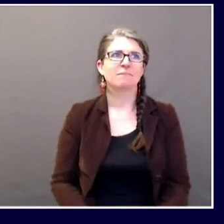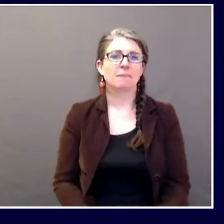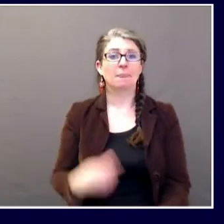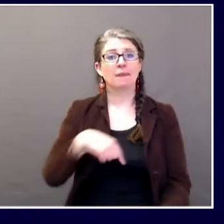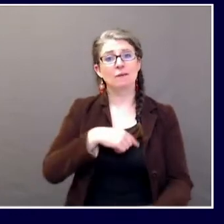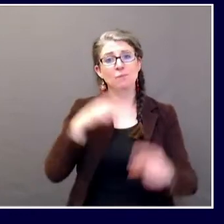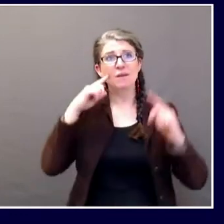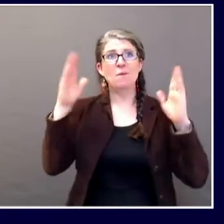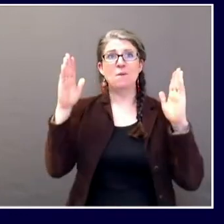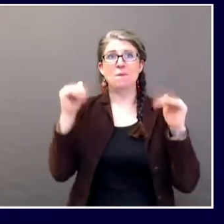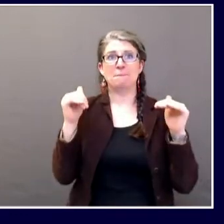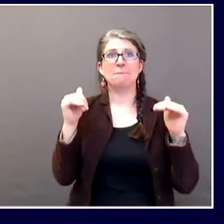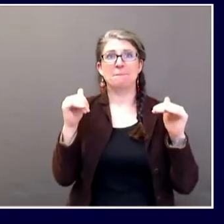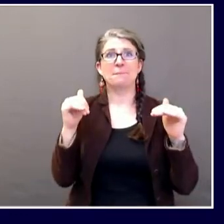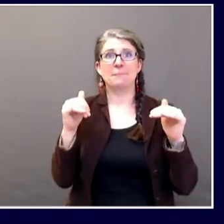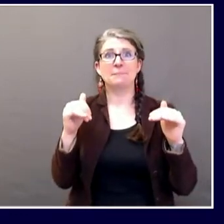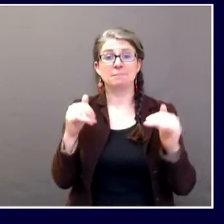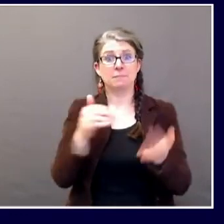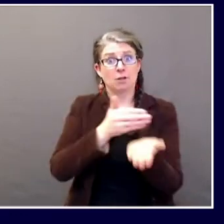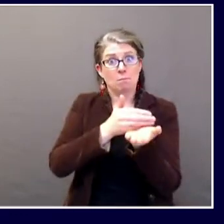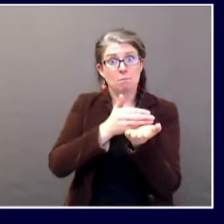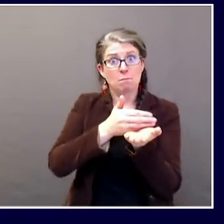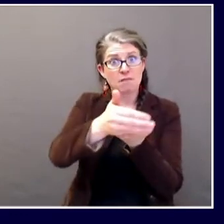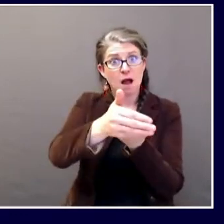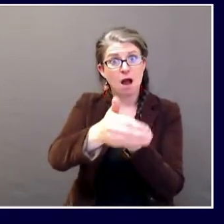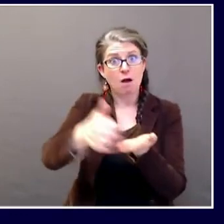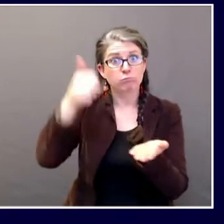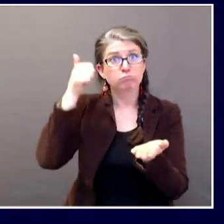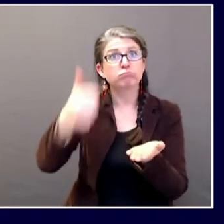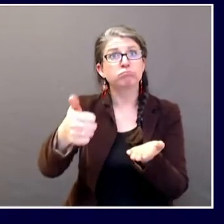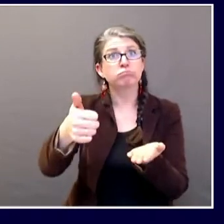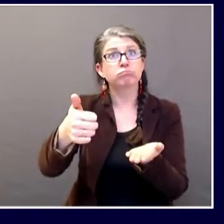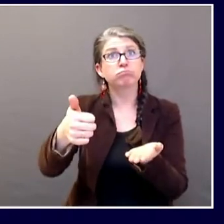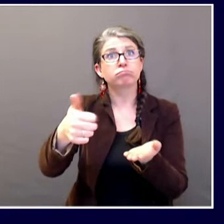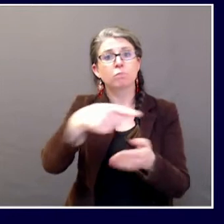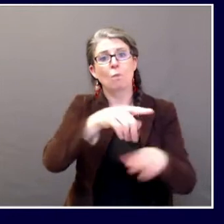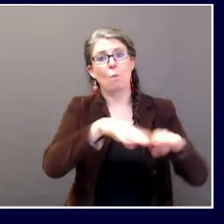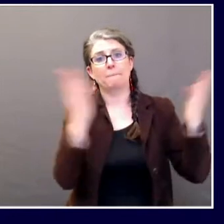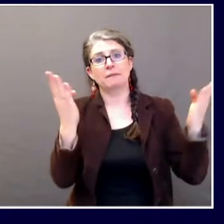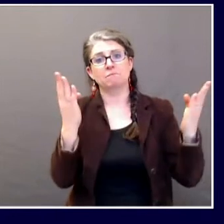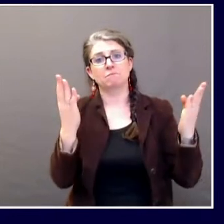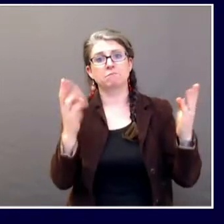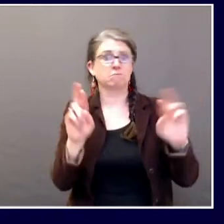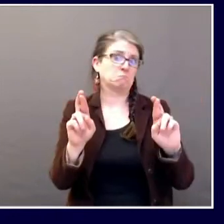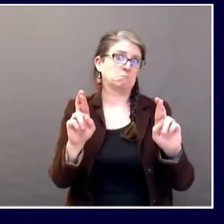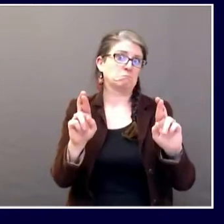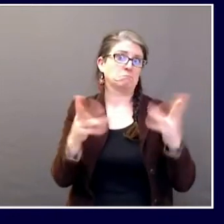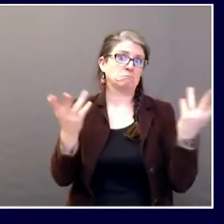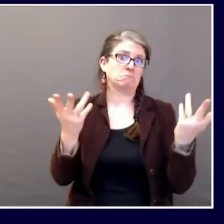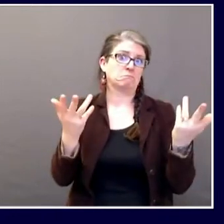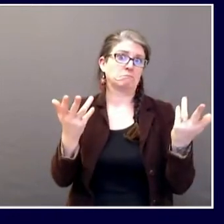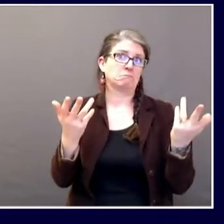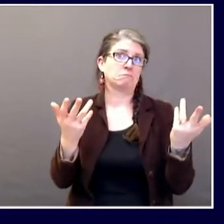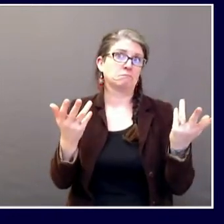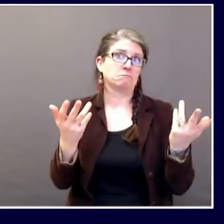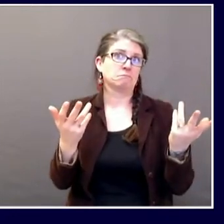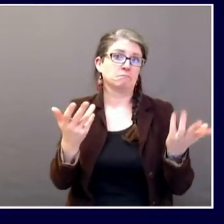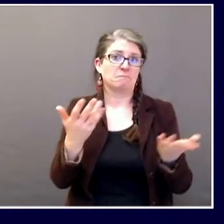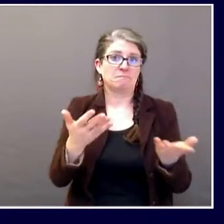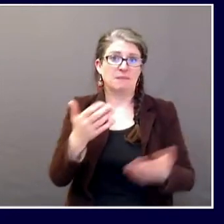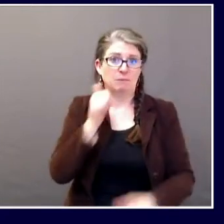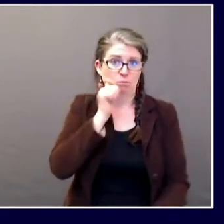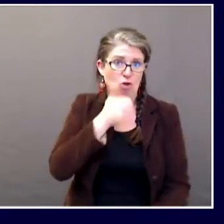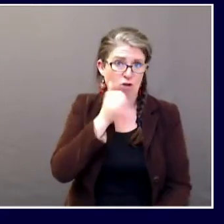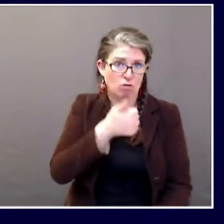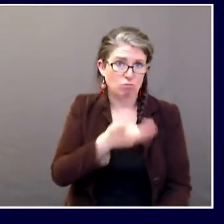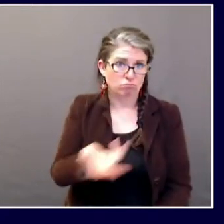are safe and cleared out, that the vaccine and vaccination clinics spin back up and get back online. Given that doses are